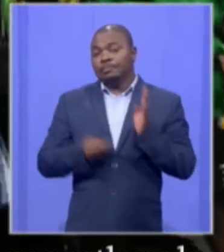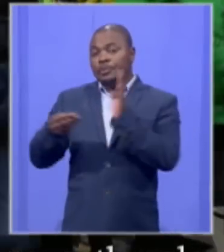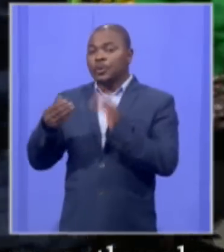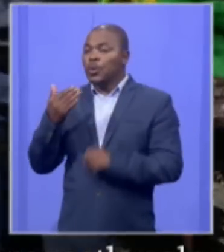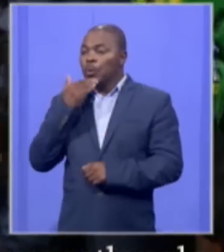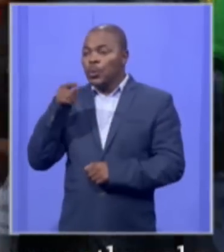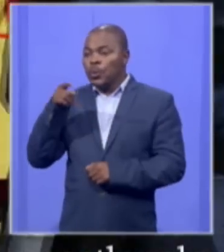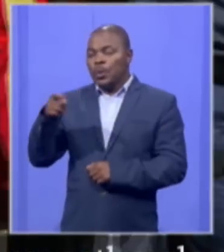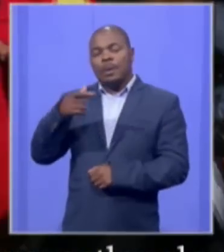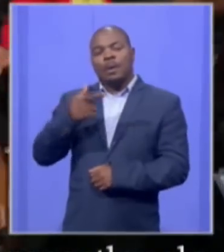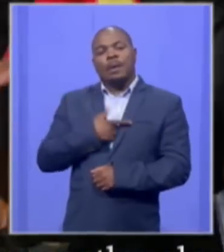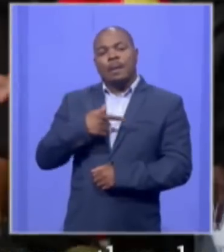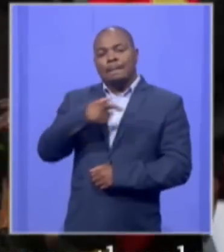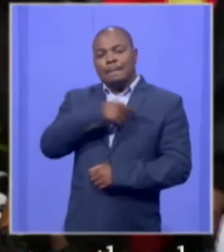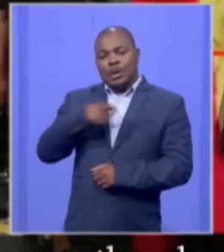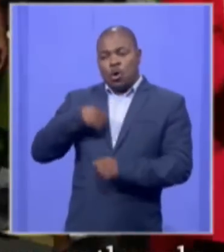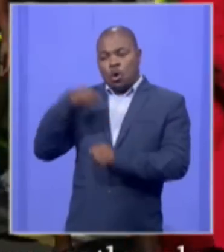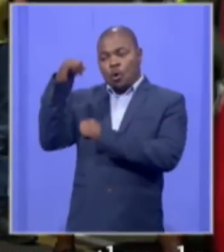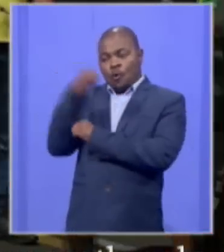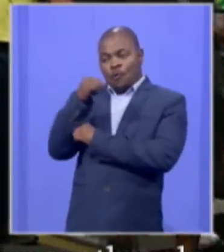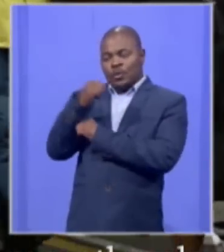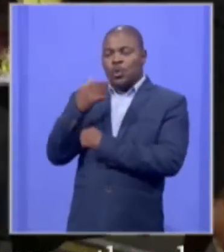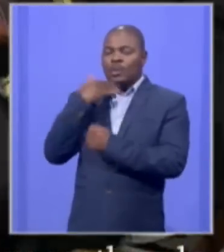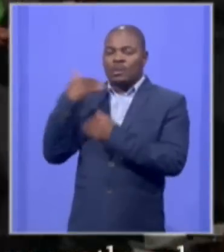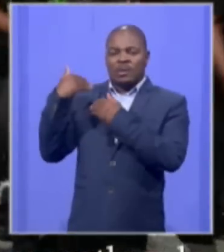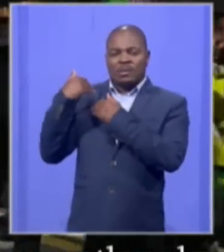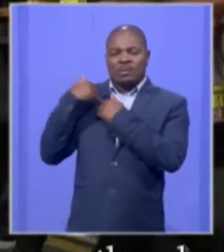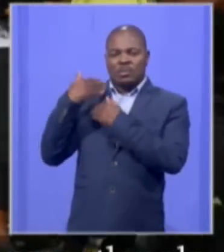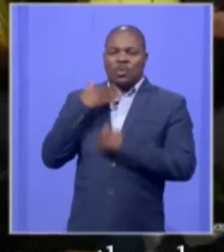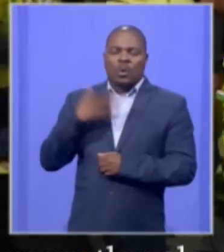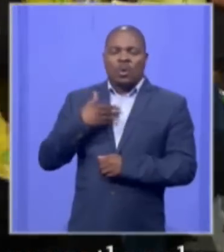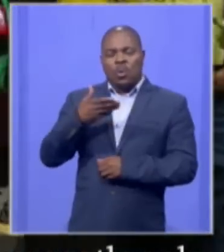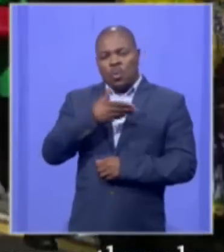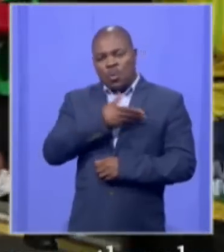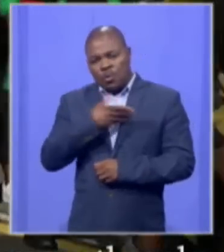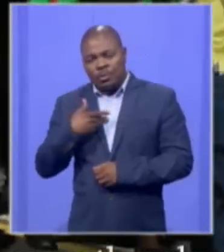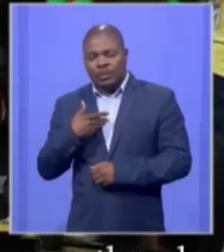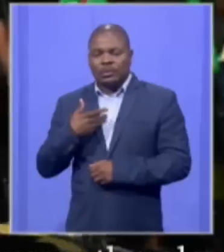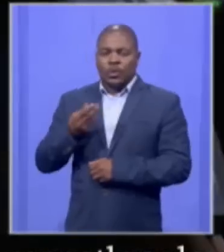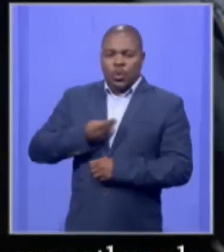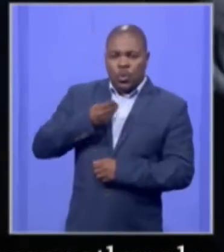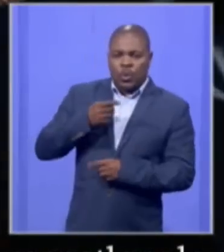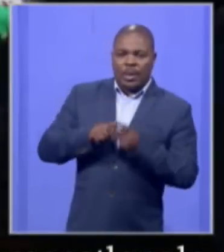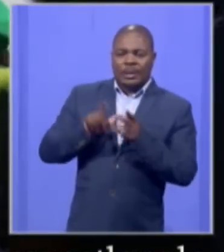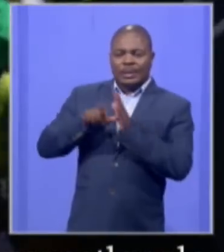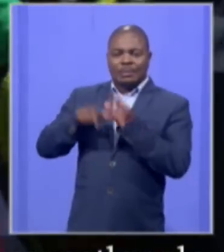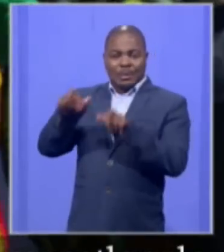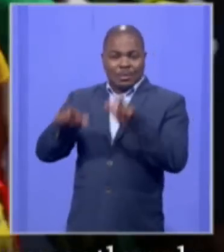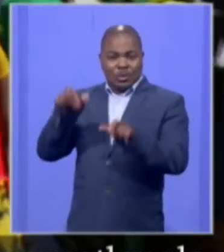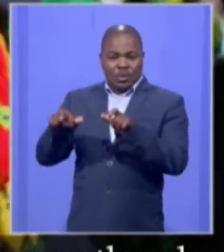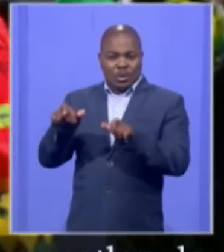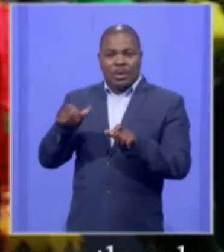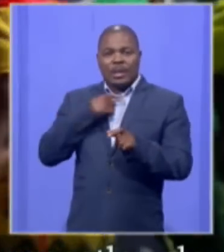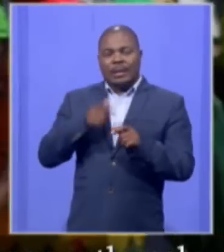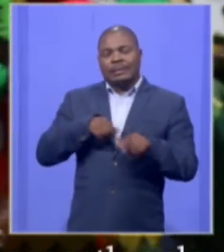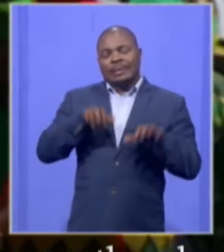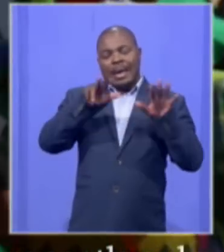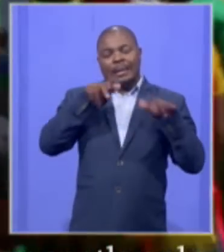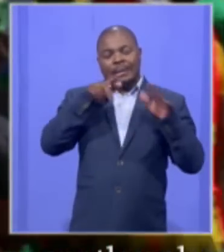ka kantorong ya mopresidente mererong ya basadi baswa le bao ba phelago ka bogolofadi moo ba ngwadilego dinyakwa tša bona tše